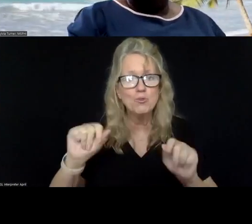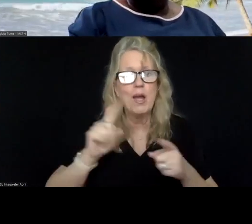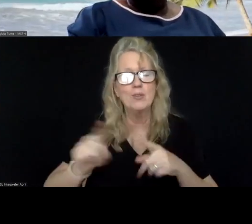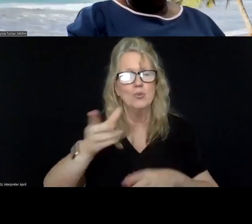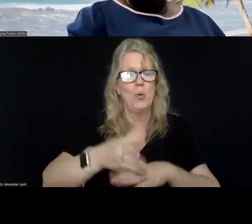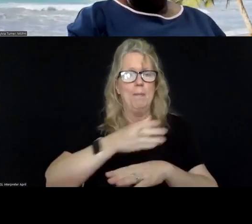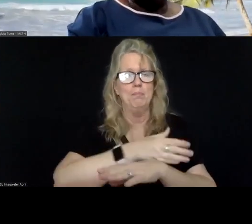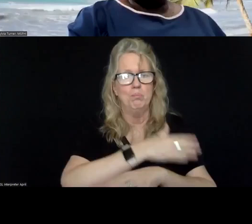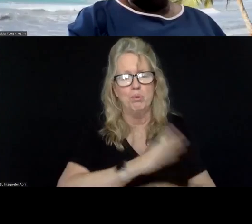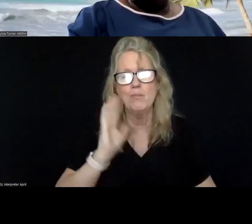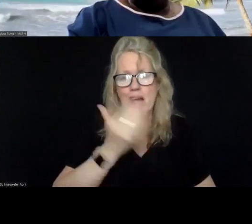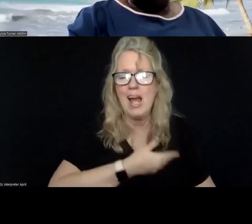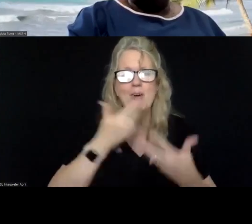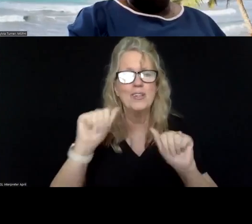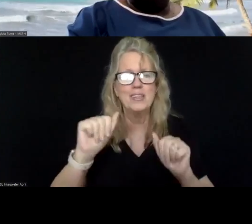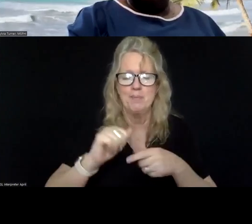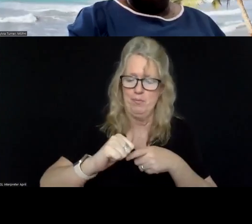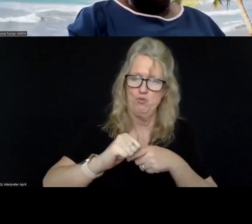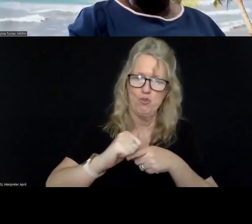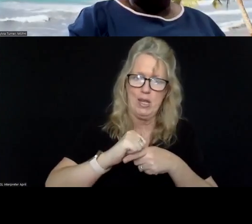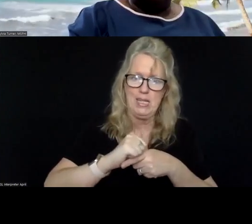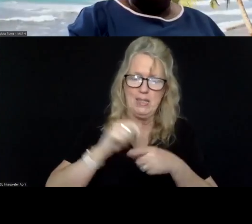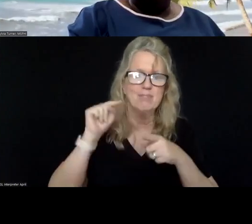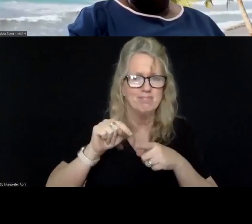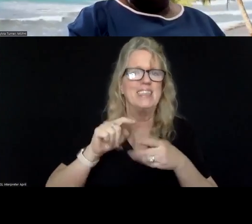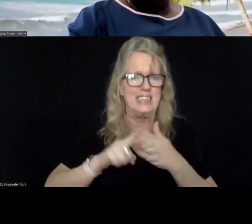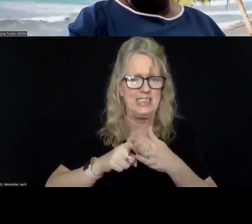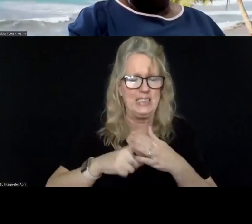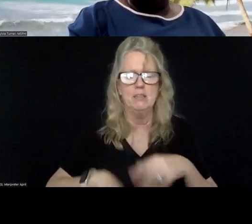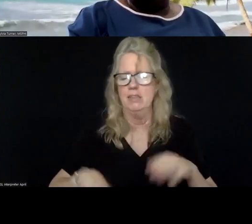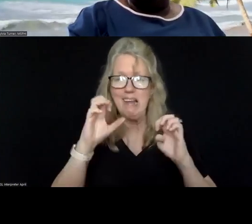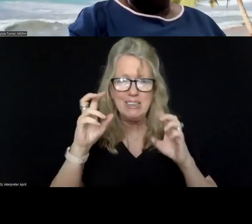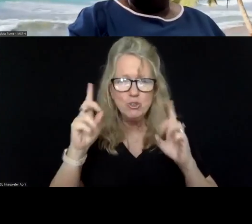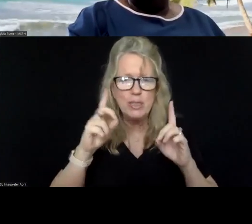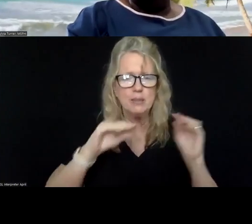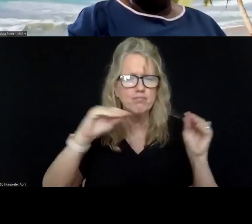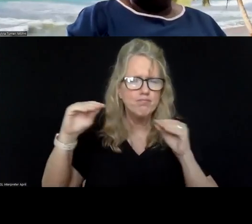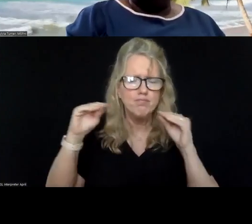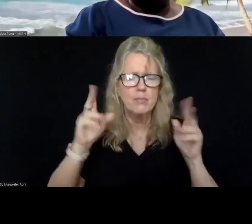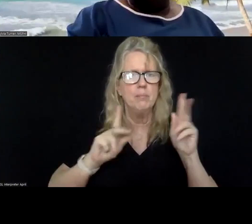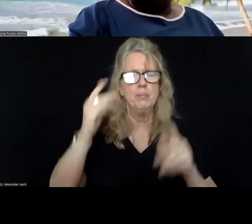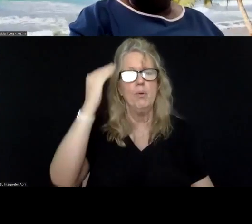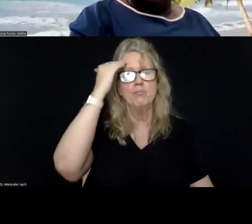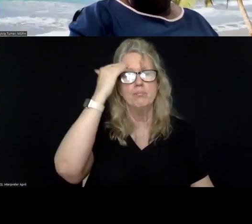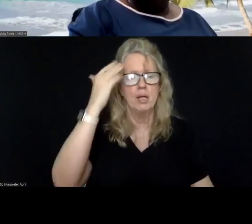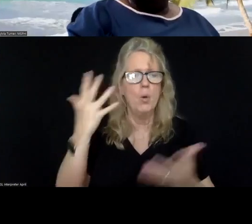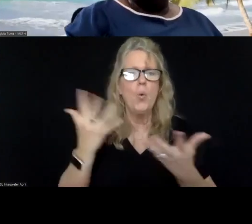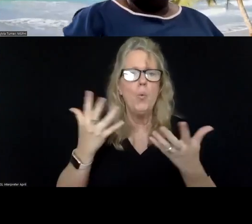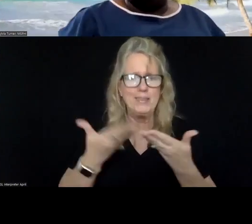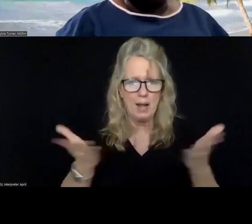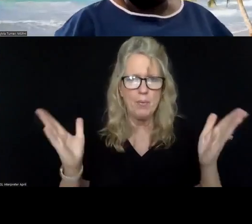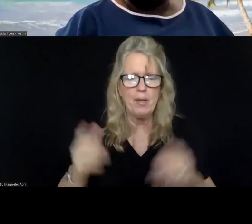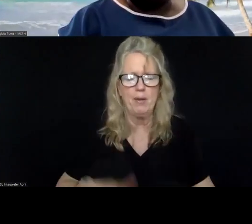our efforts. Training is our key, educating and making people aware of what's out there